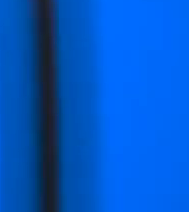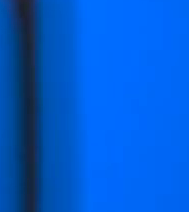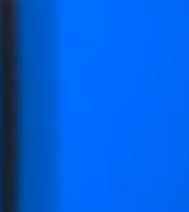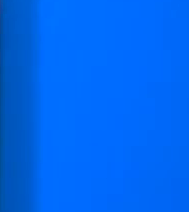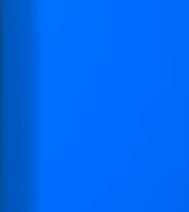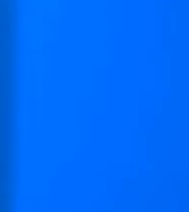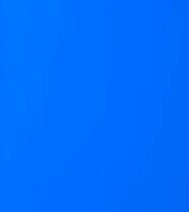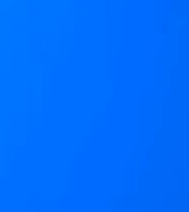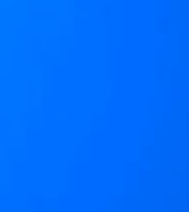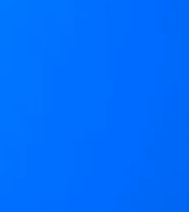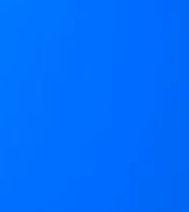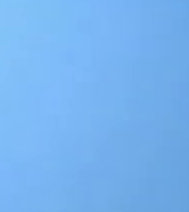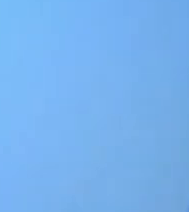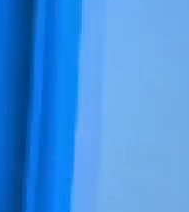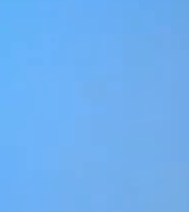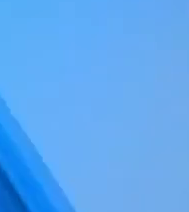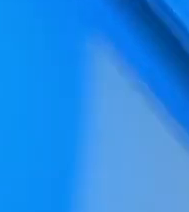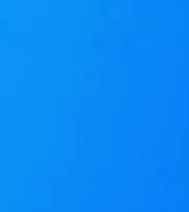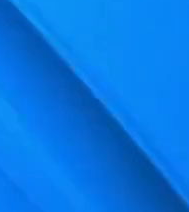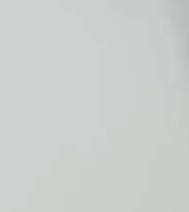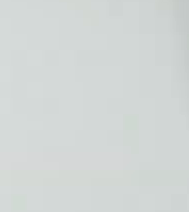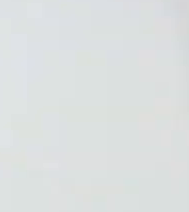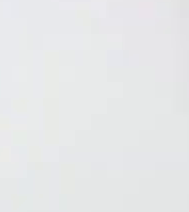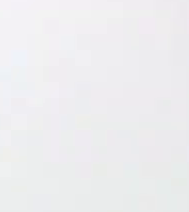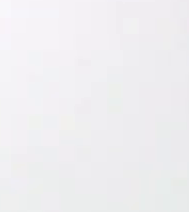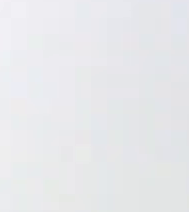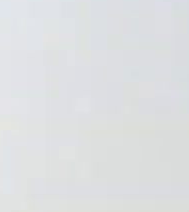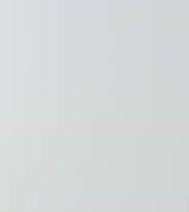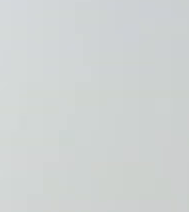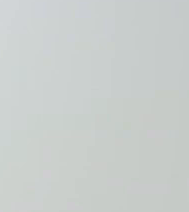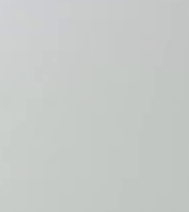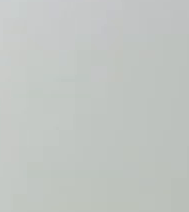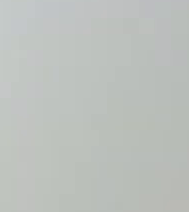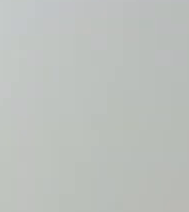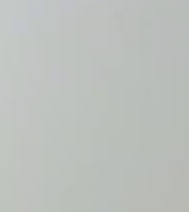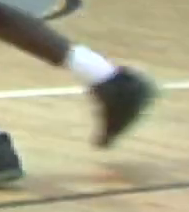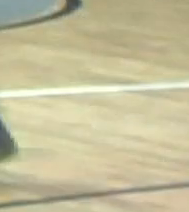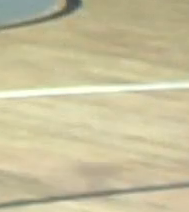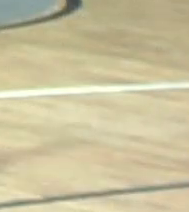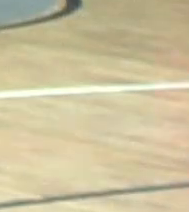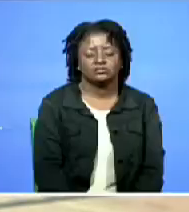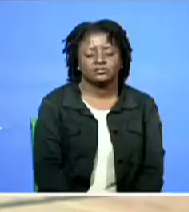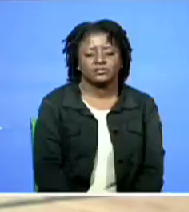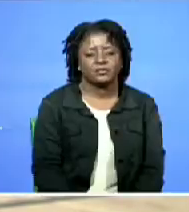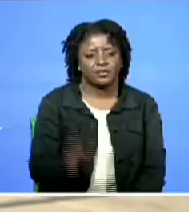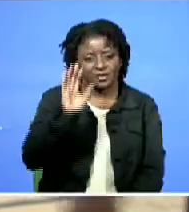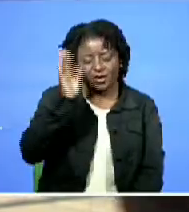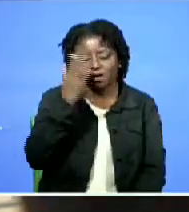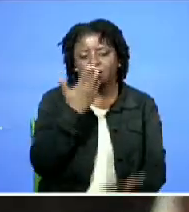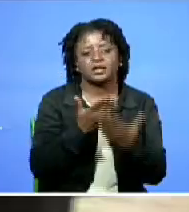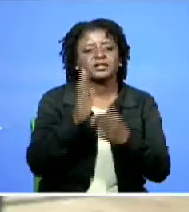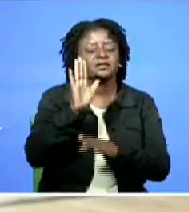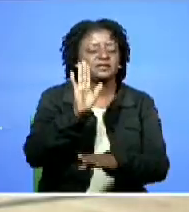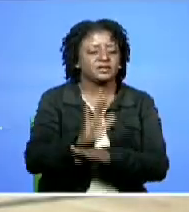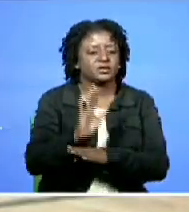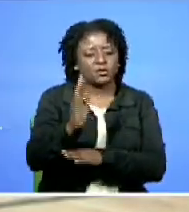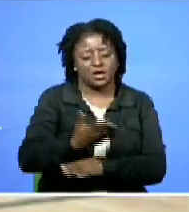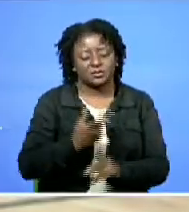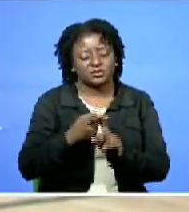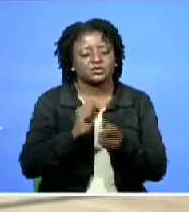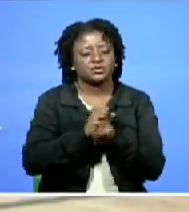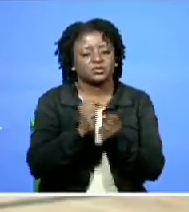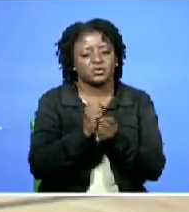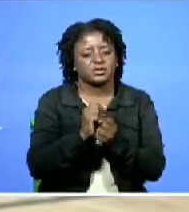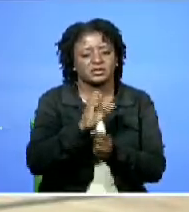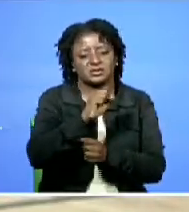ZNS Total Sports is brought to you by 4th Terrace Diagnostic Center. Hi, good evening, and welcome to Sports Sunday. I'm Julian Gibson. Sox